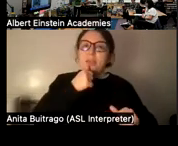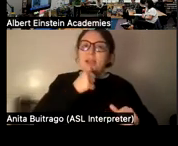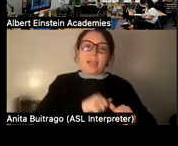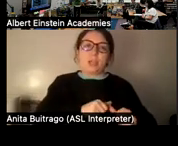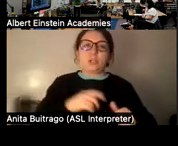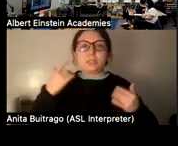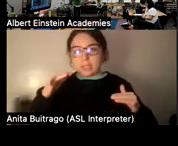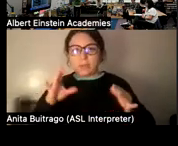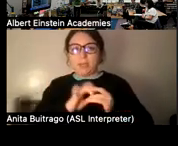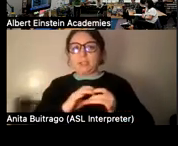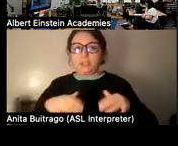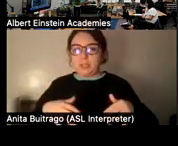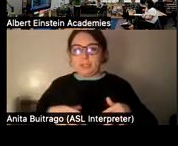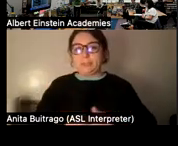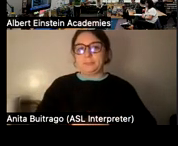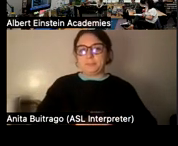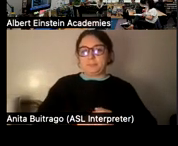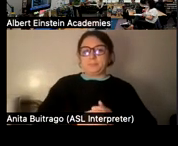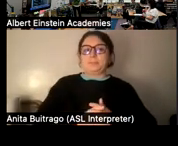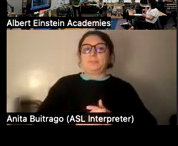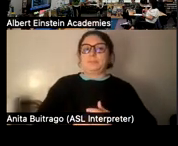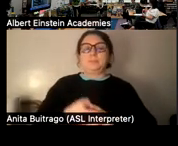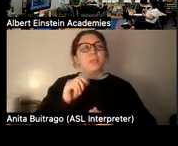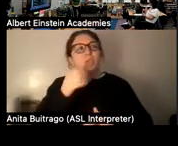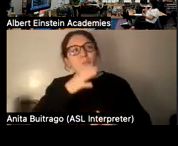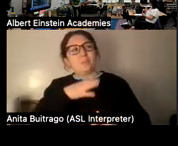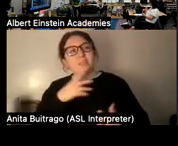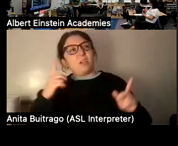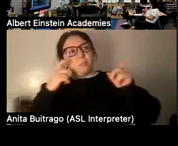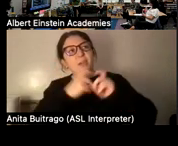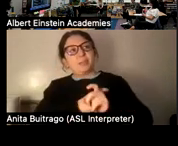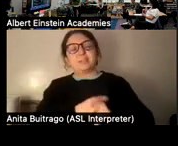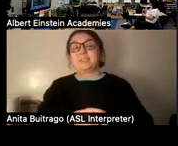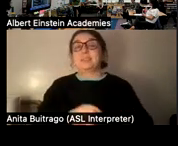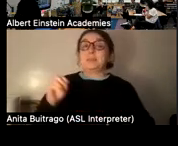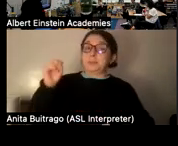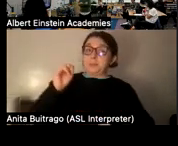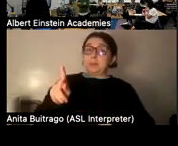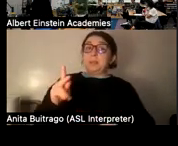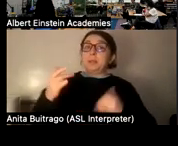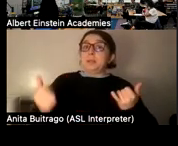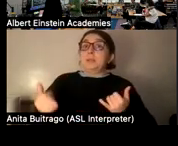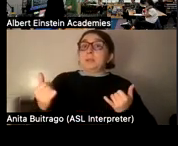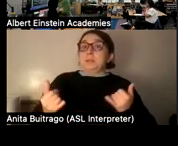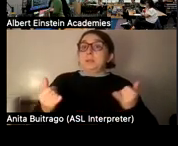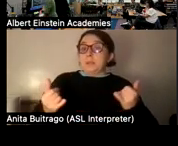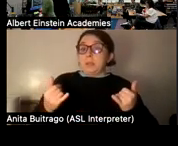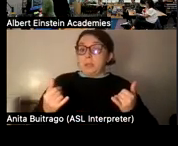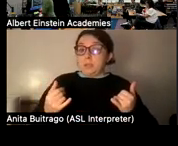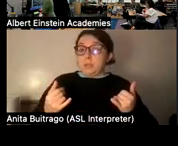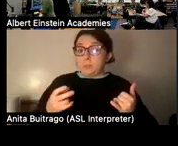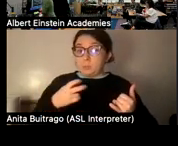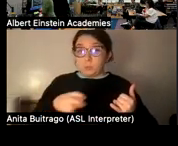It's complex. Okay, so I'm going to speak to this a little bit. So you may have heard, and